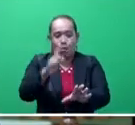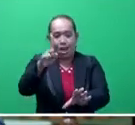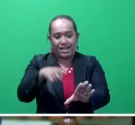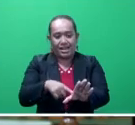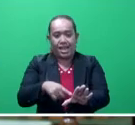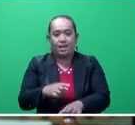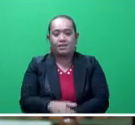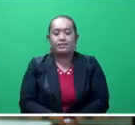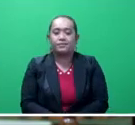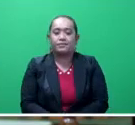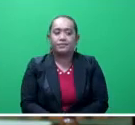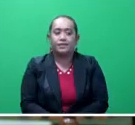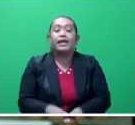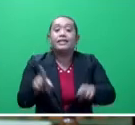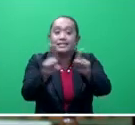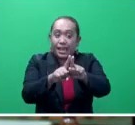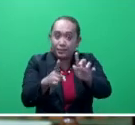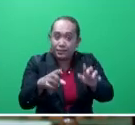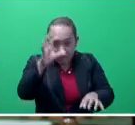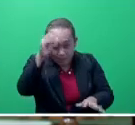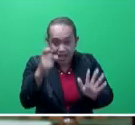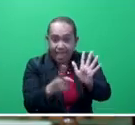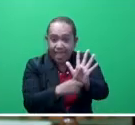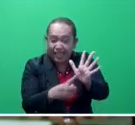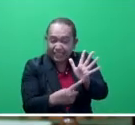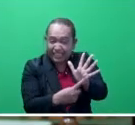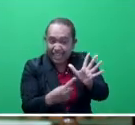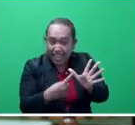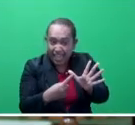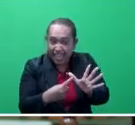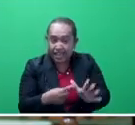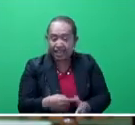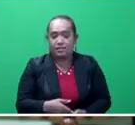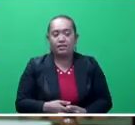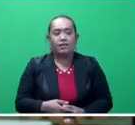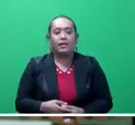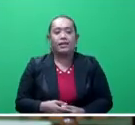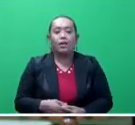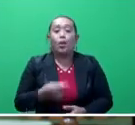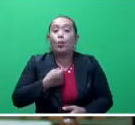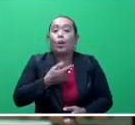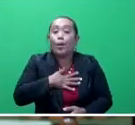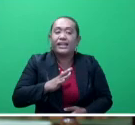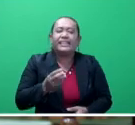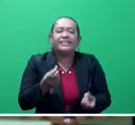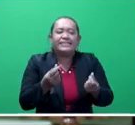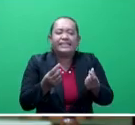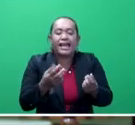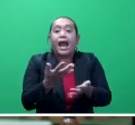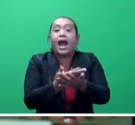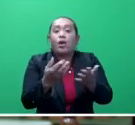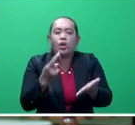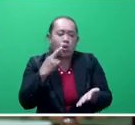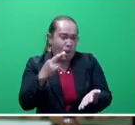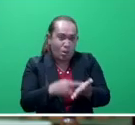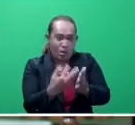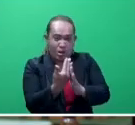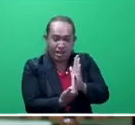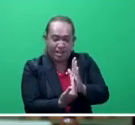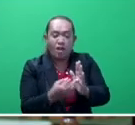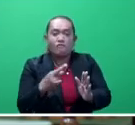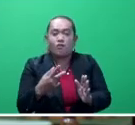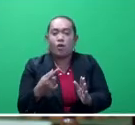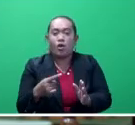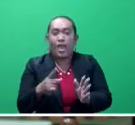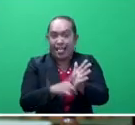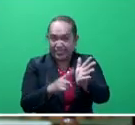also be removing the LTA alteration records fee to make it easier for Fijians to change the records held by the LTA. Government will